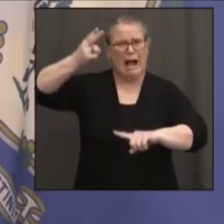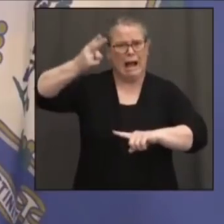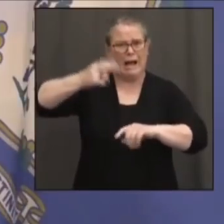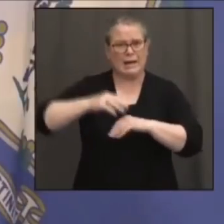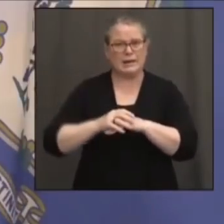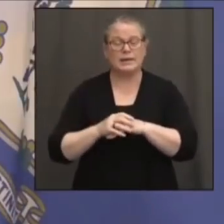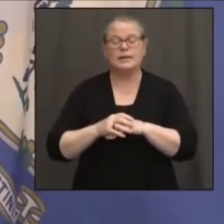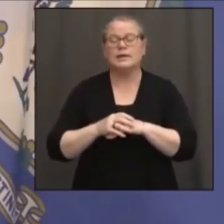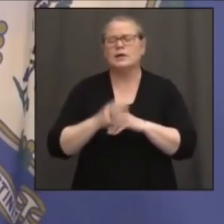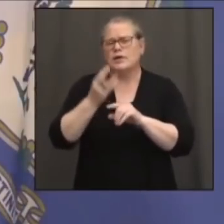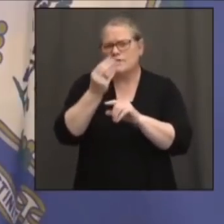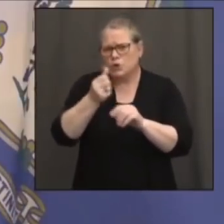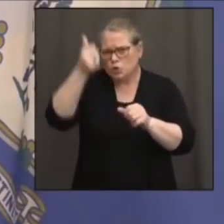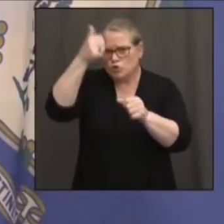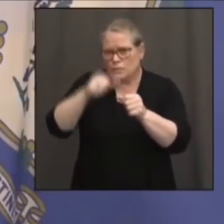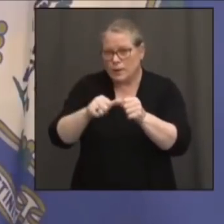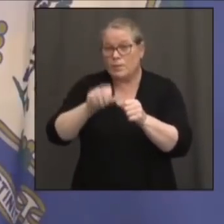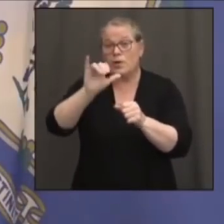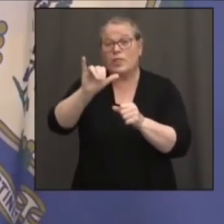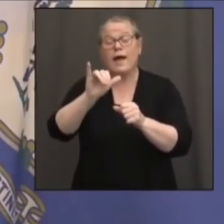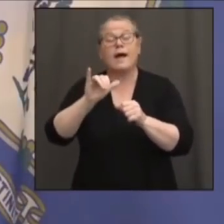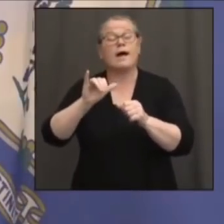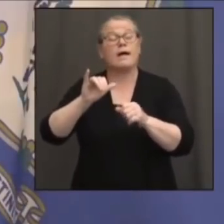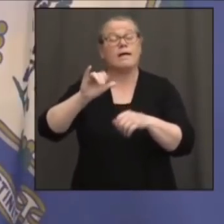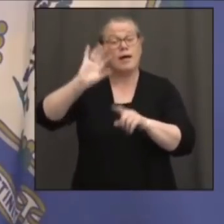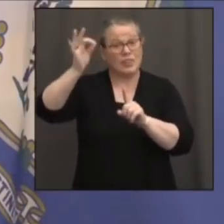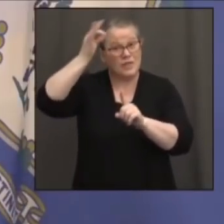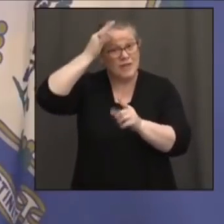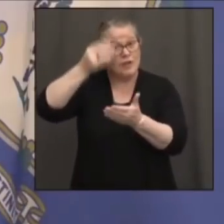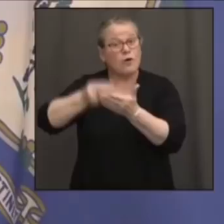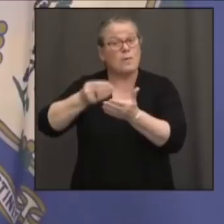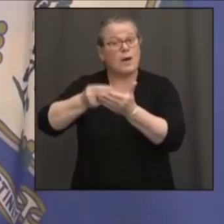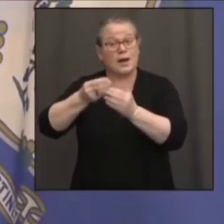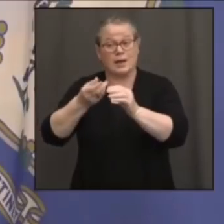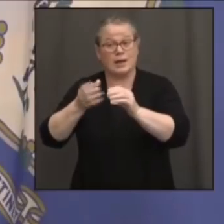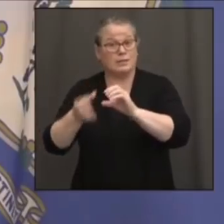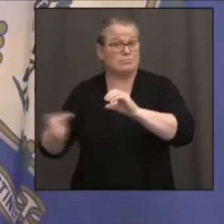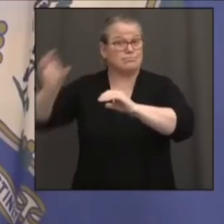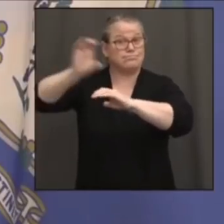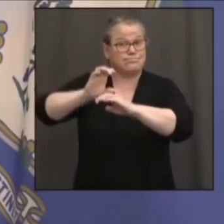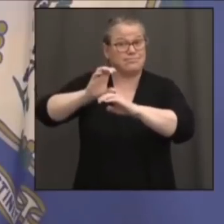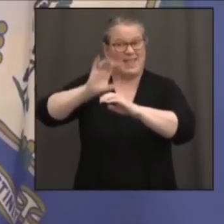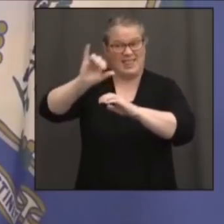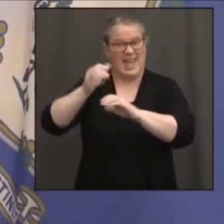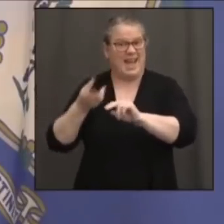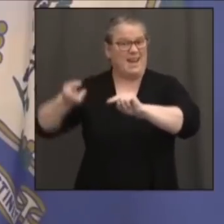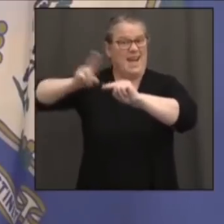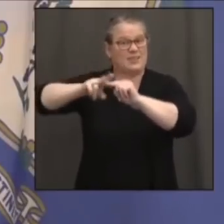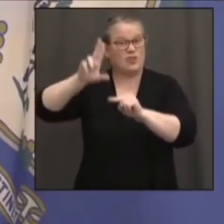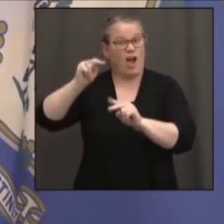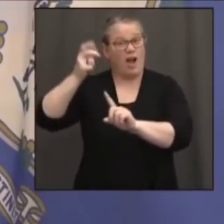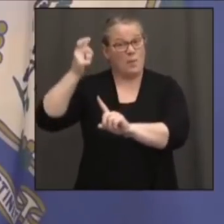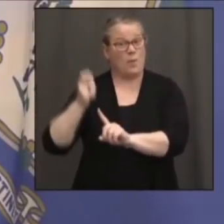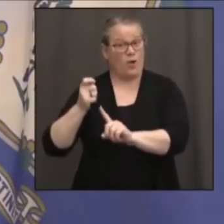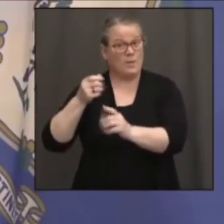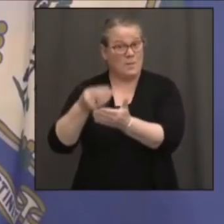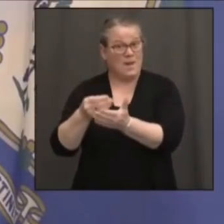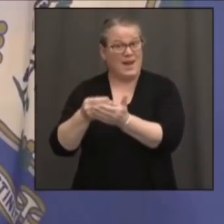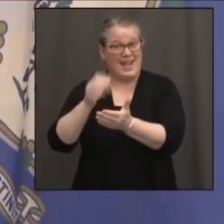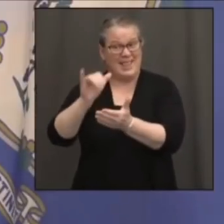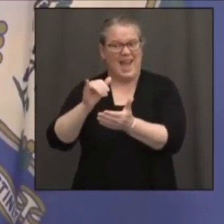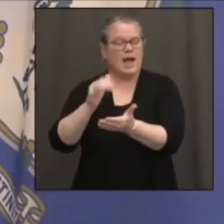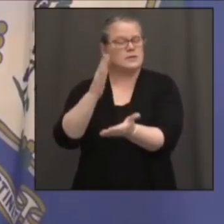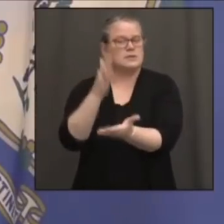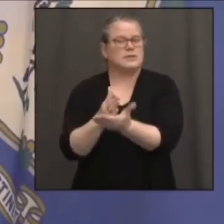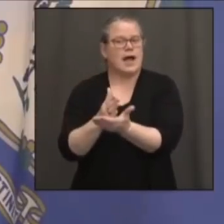enhanced unemployment benefits end on, I think it's September. So now's the time, if you can get a good paying job, get it. Obviously